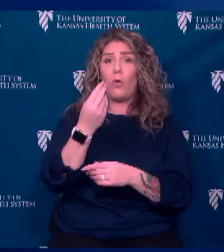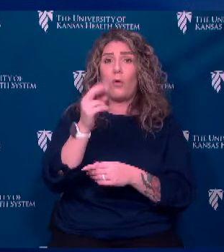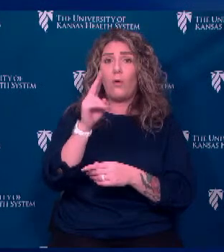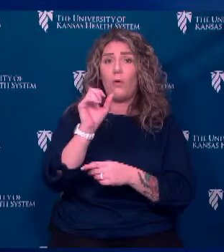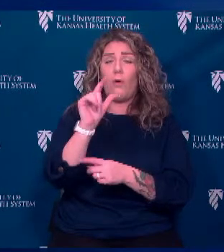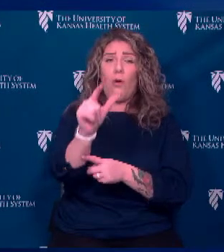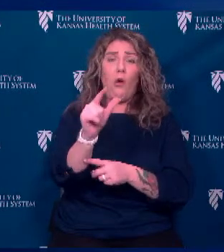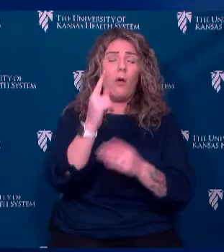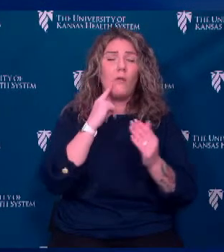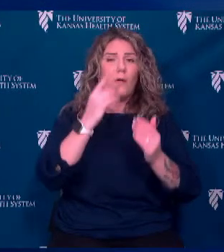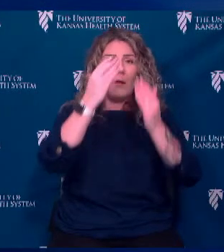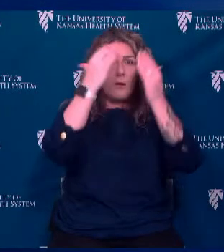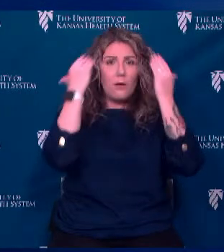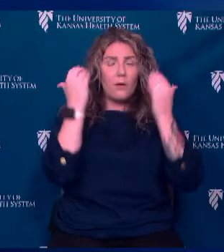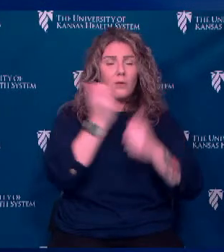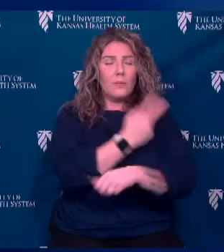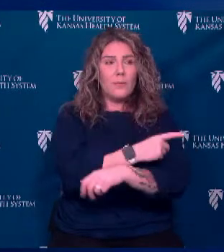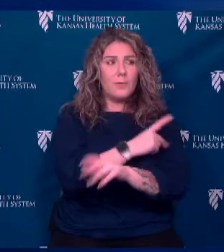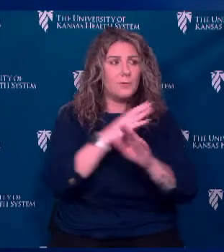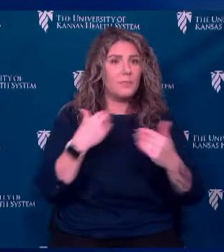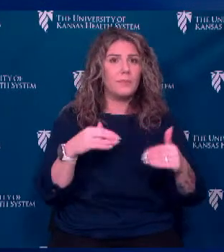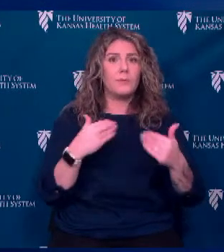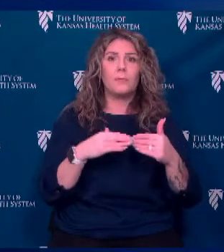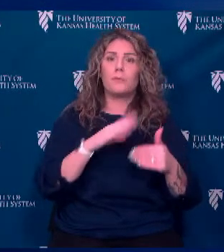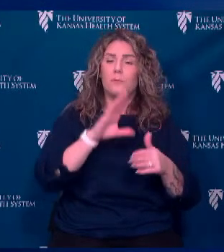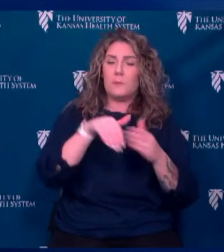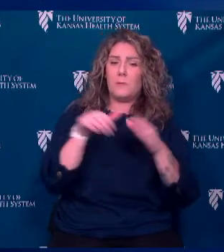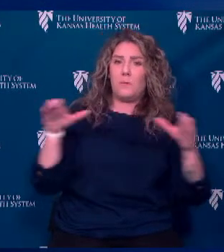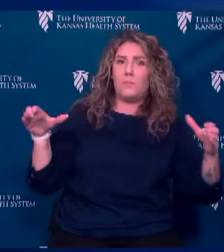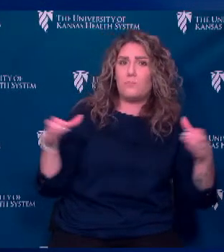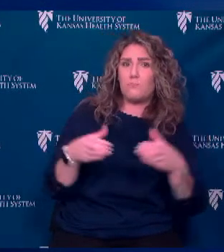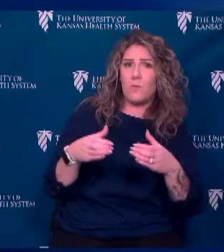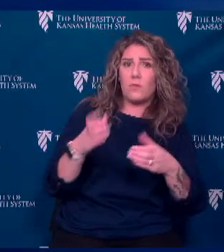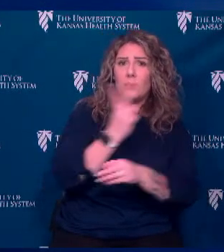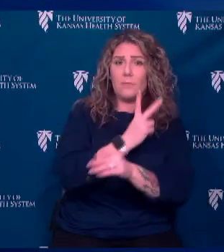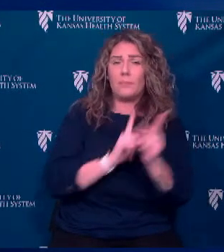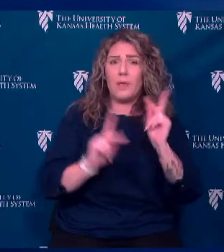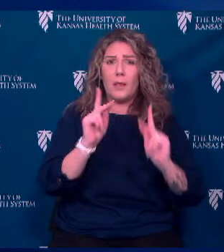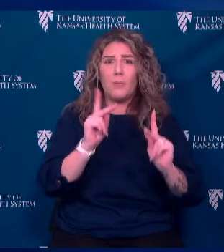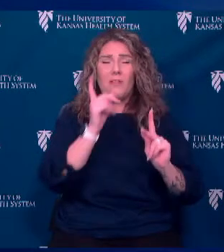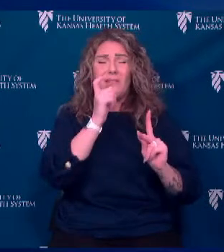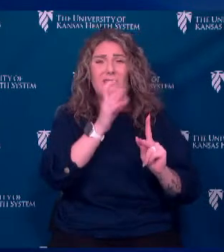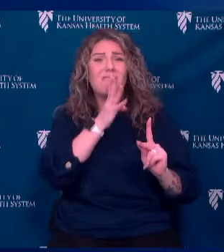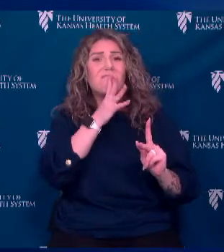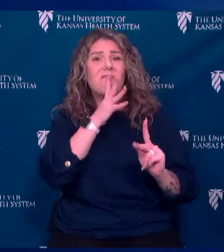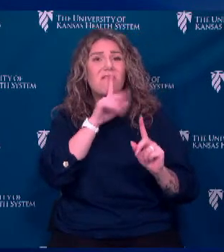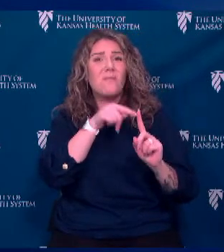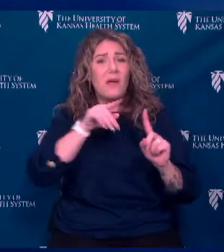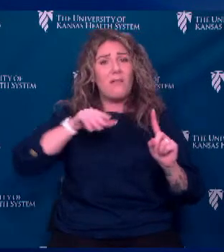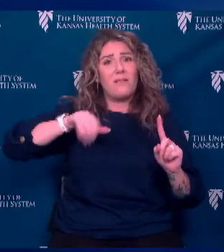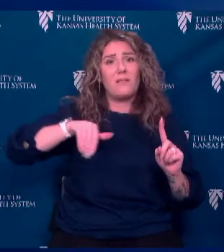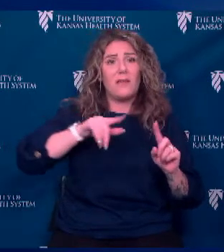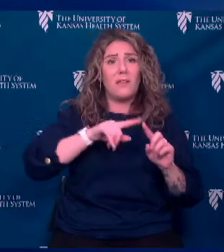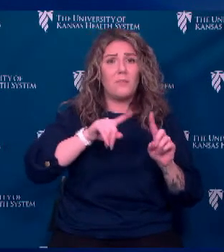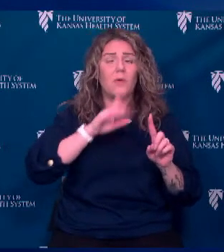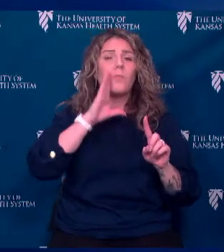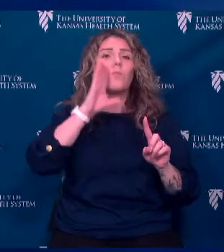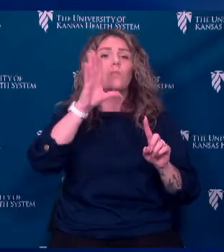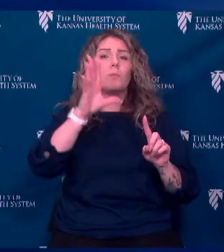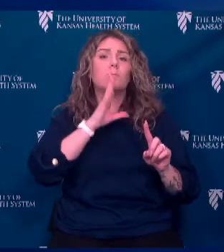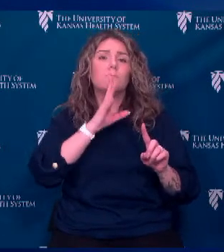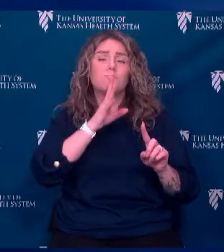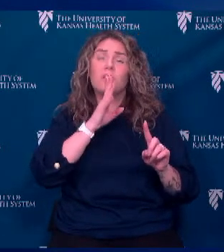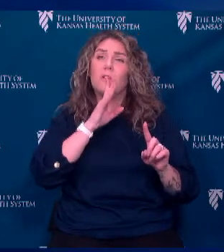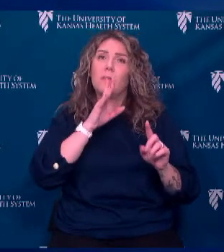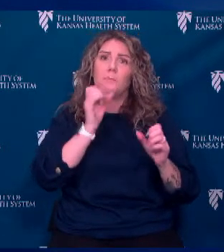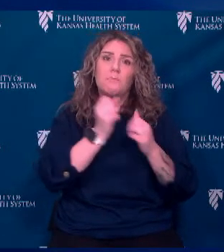it's overwhelmed everybody. That's a whole class of people, a whole group of folks we're not talking a lot about yet, but we're going to be talking about for